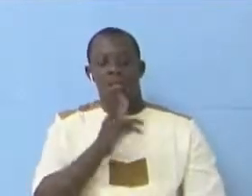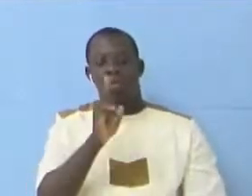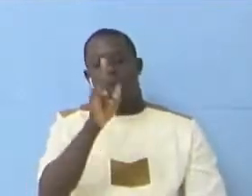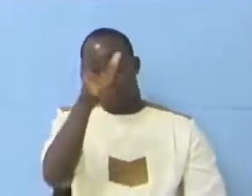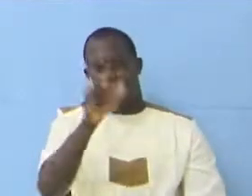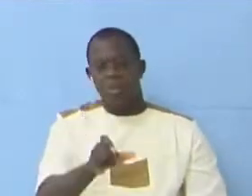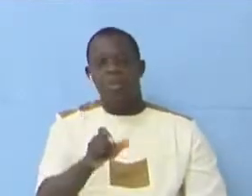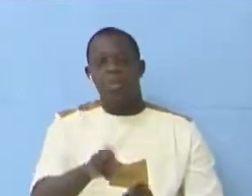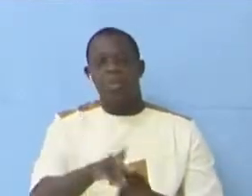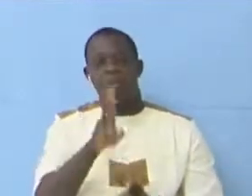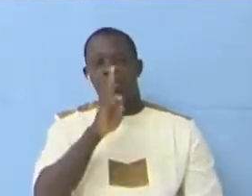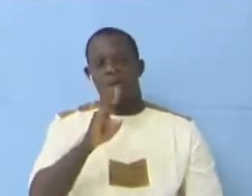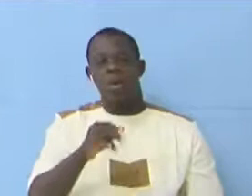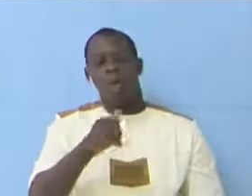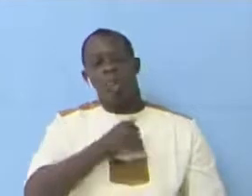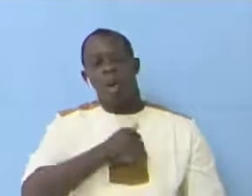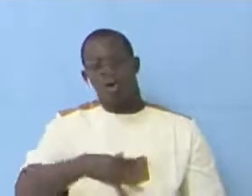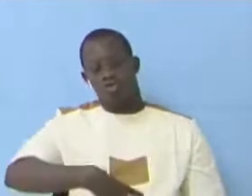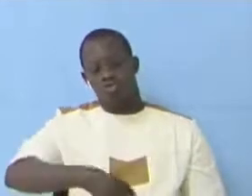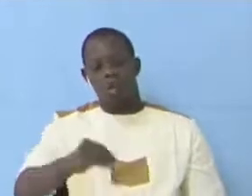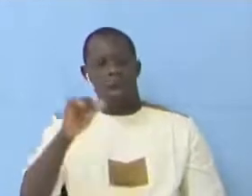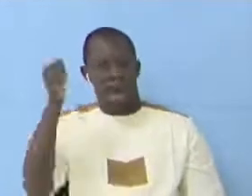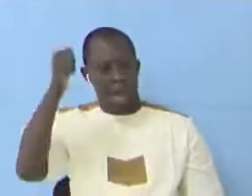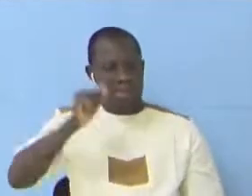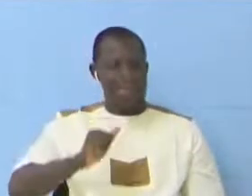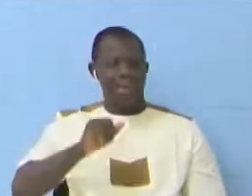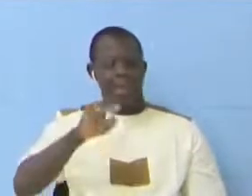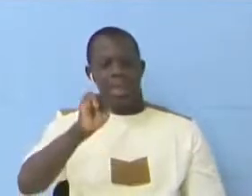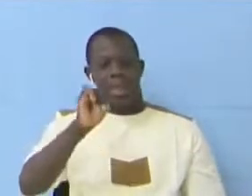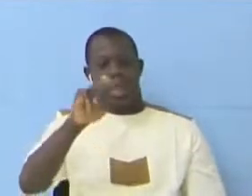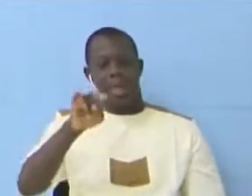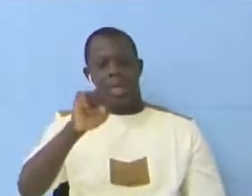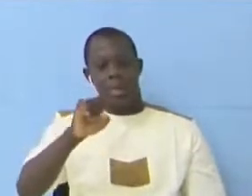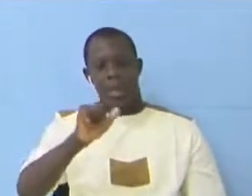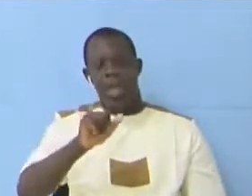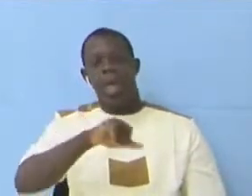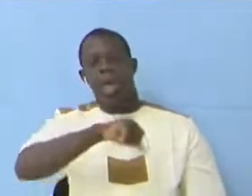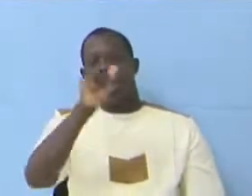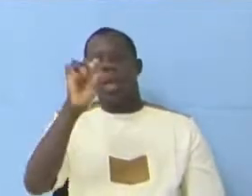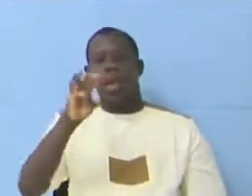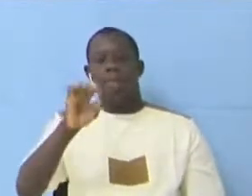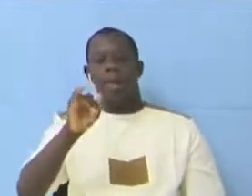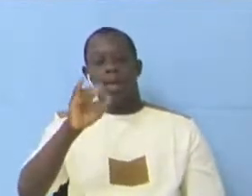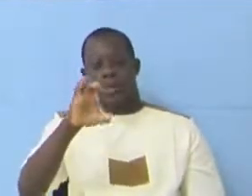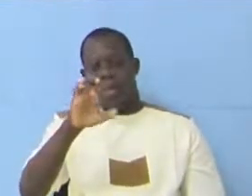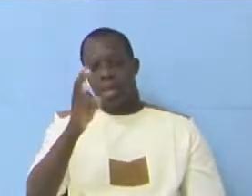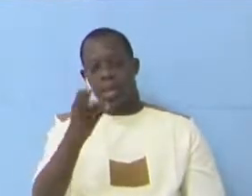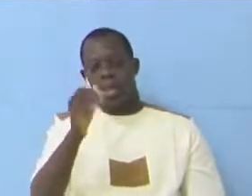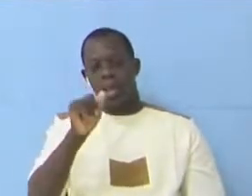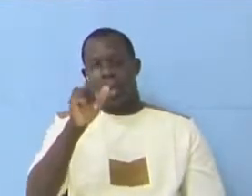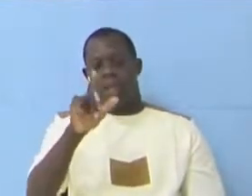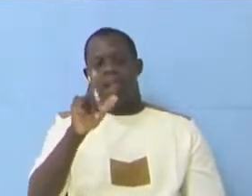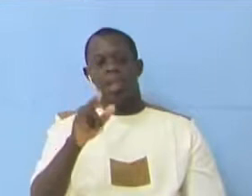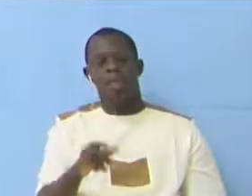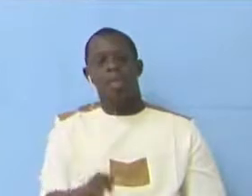ne suma doomi tanta la Esa moo suma rakka Mikael. Especially Mikael. ma Esa.